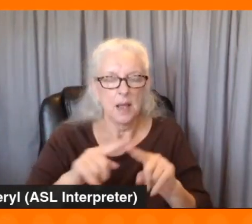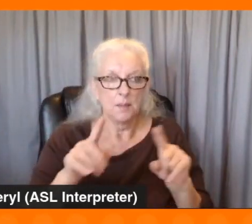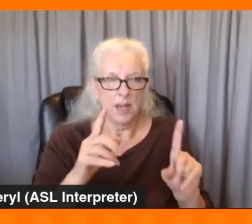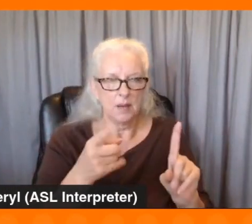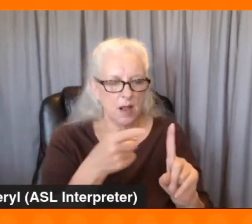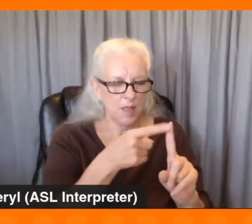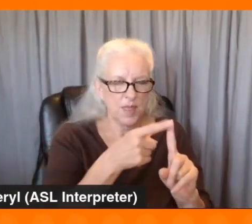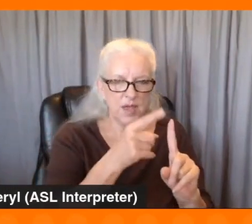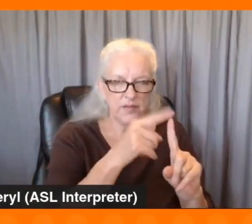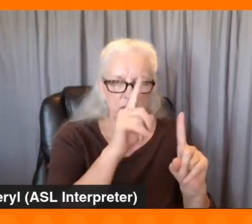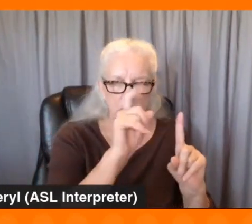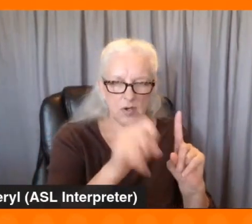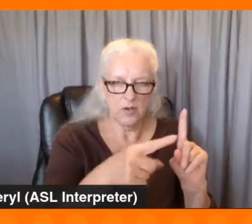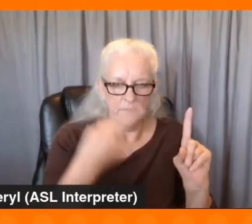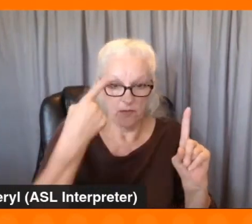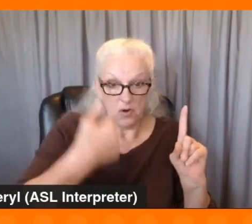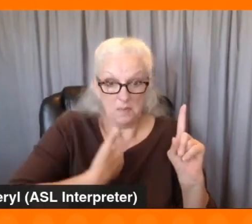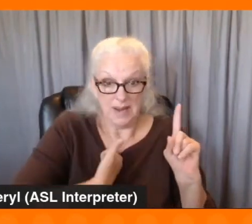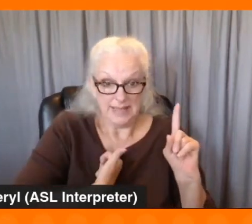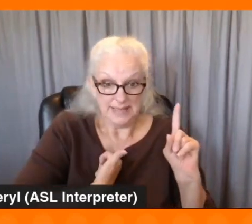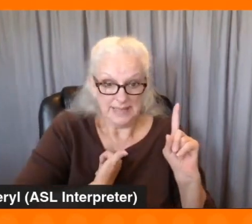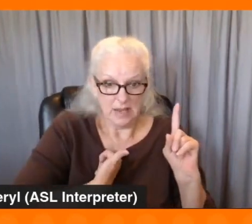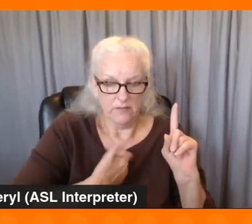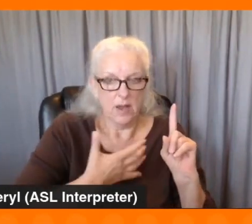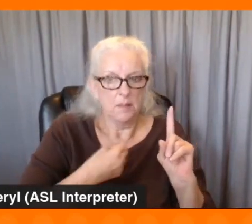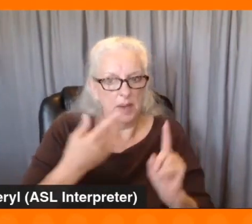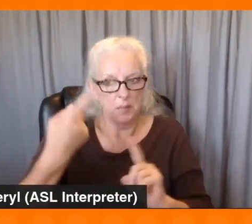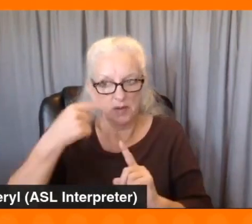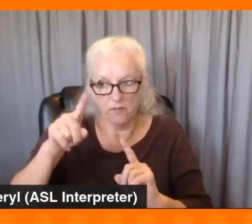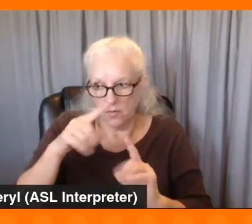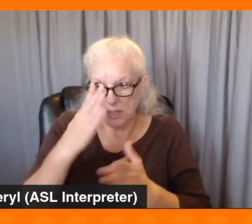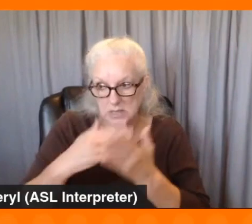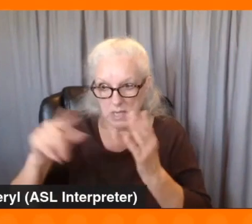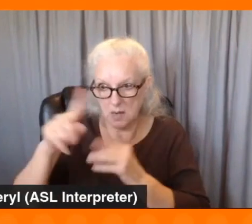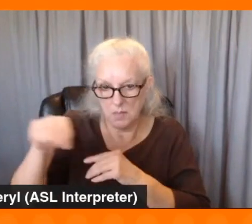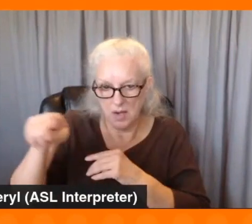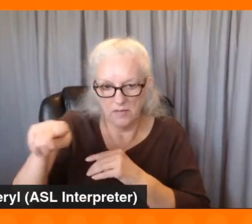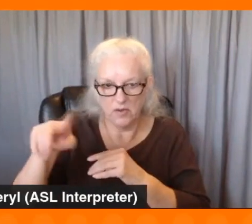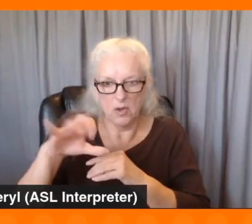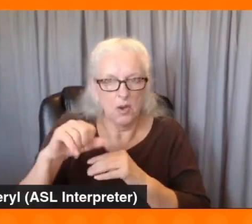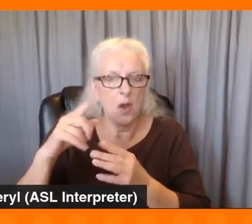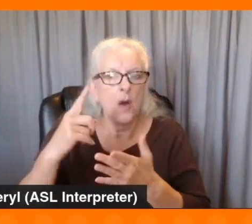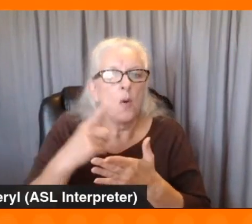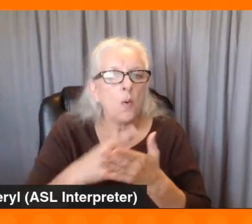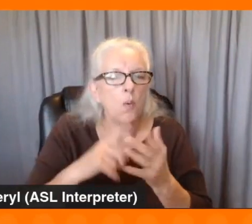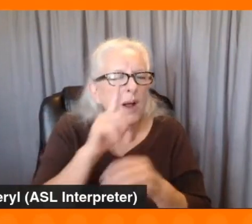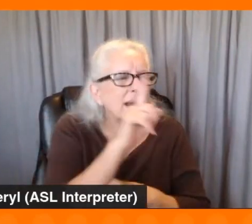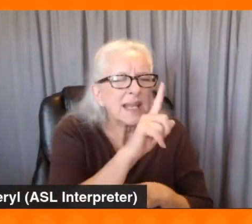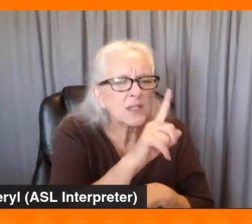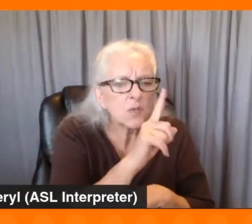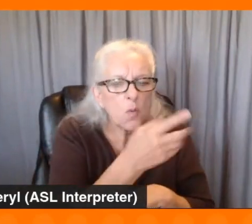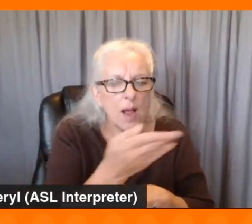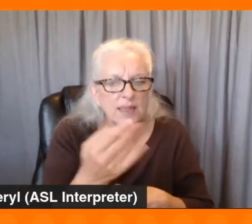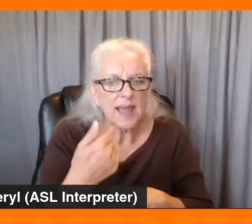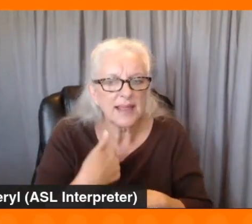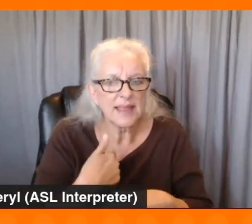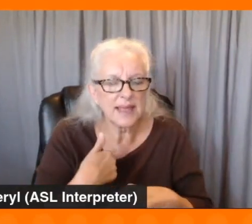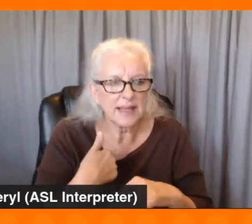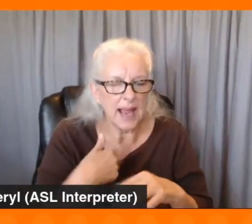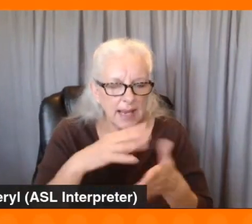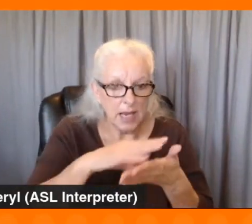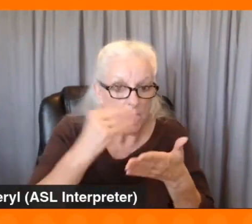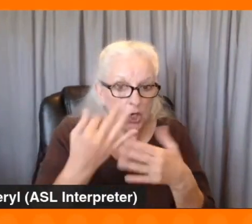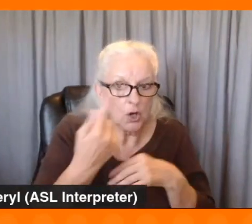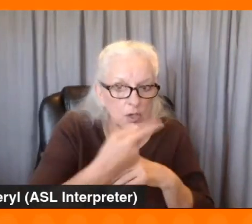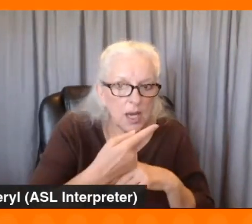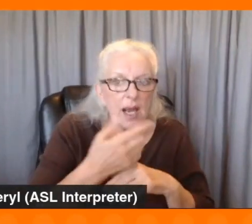question to ponder for myself and maybe for some of you as well is, what is one thing that I can take away today